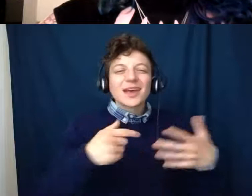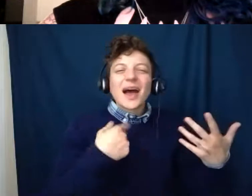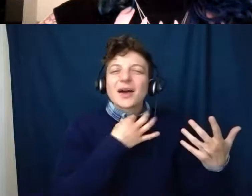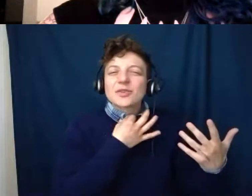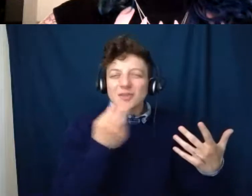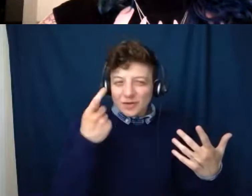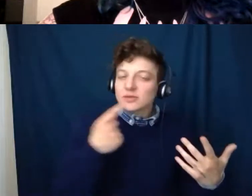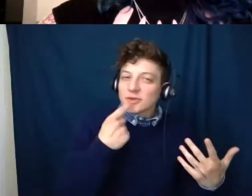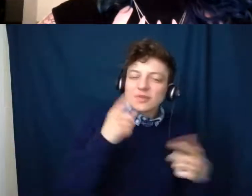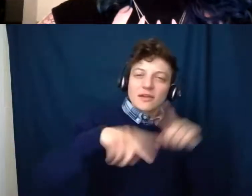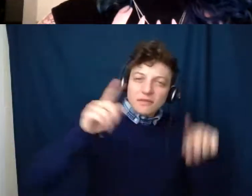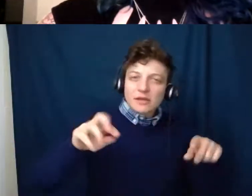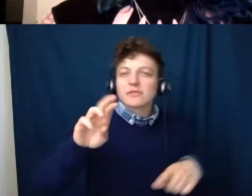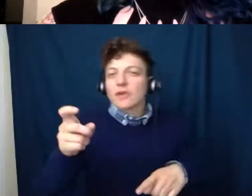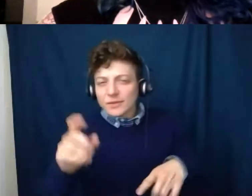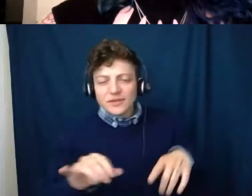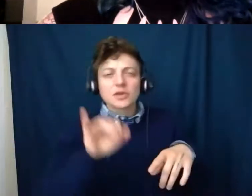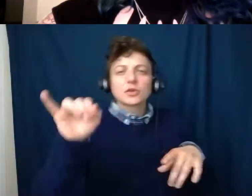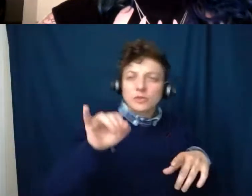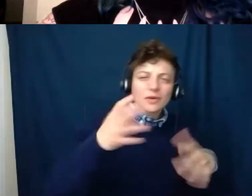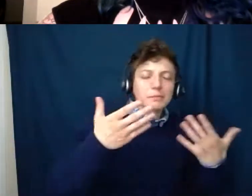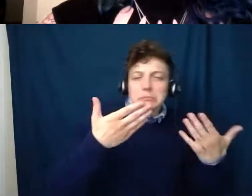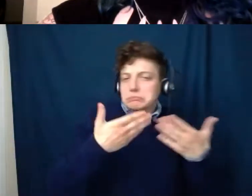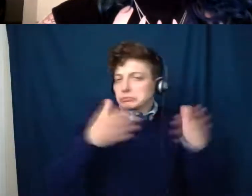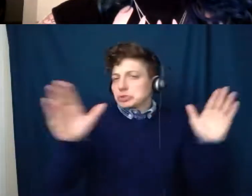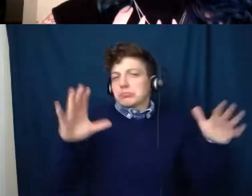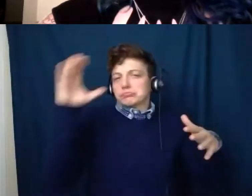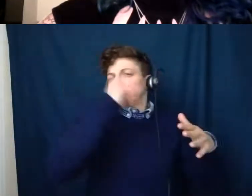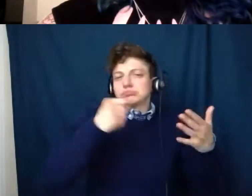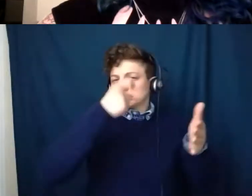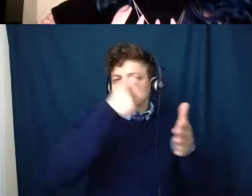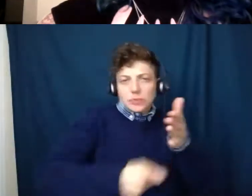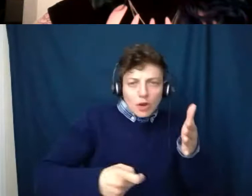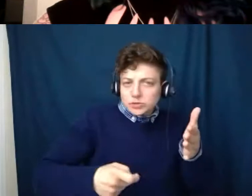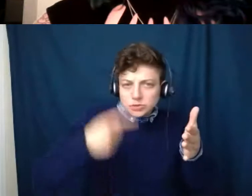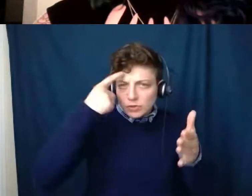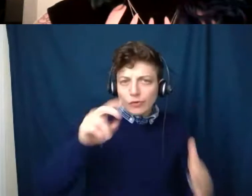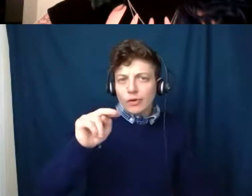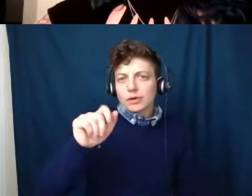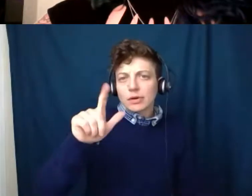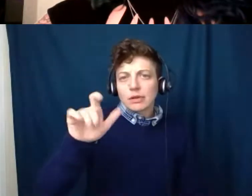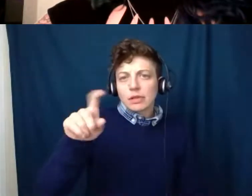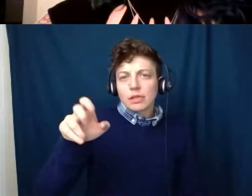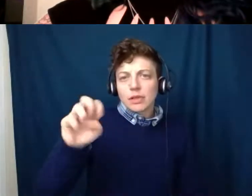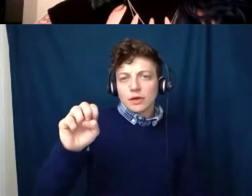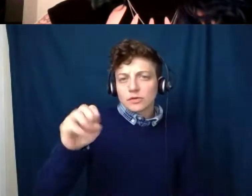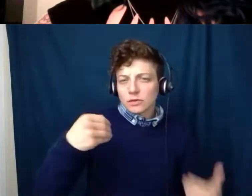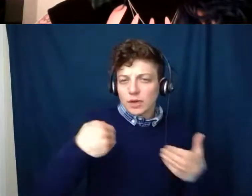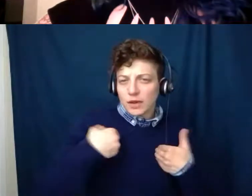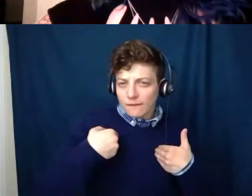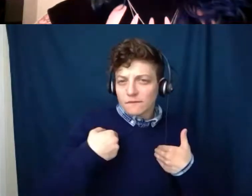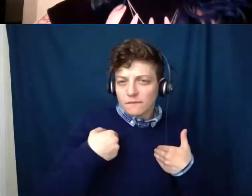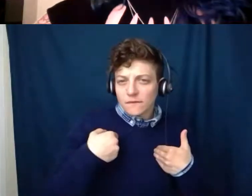pharmacy and insurance to insurance, but like ballpark, how much would that cost to have naloxone on hand? That's a good question.